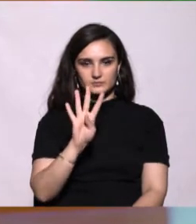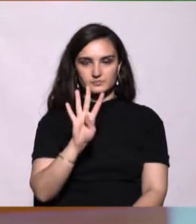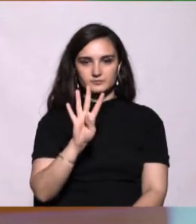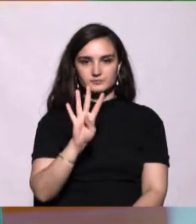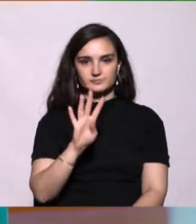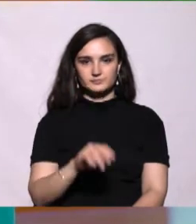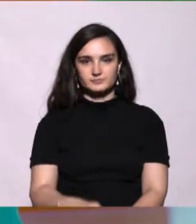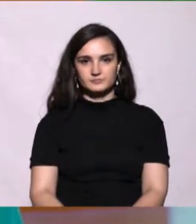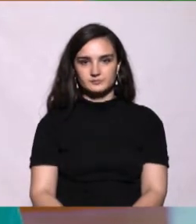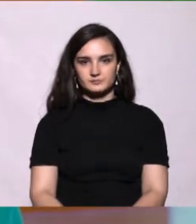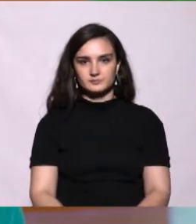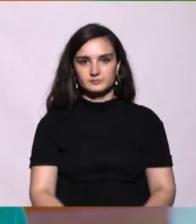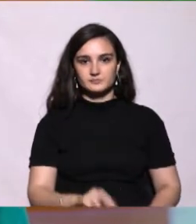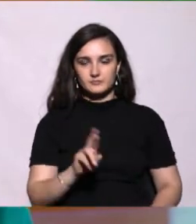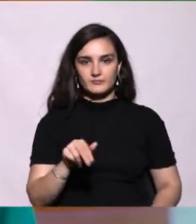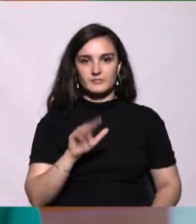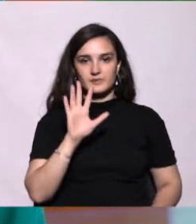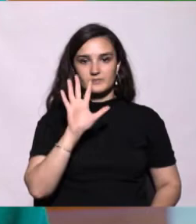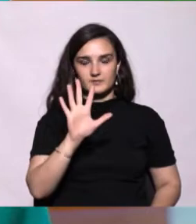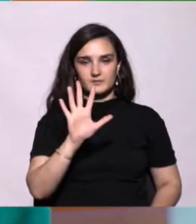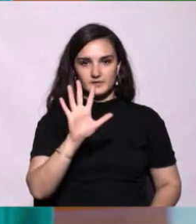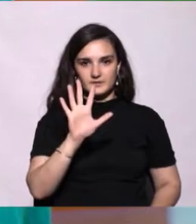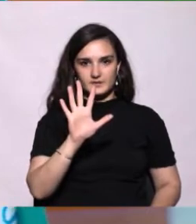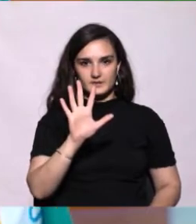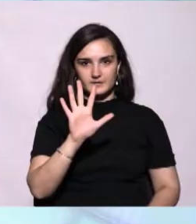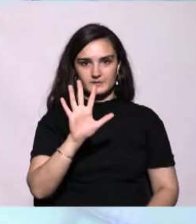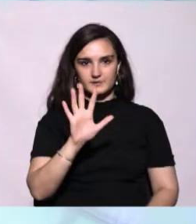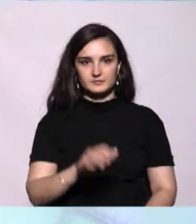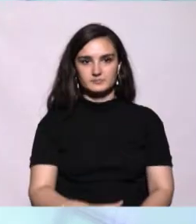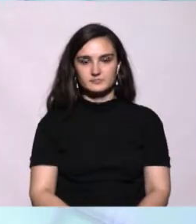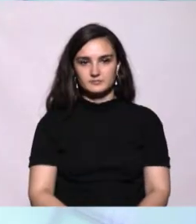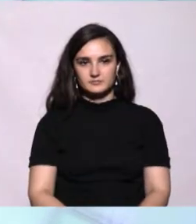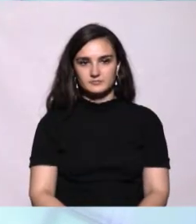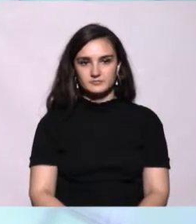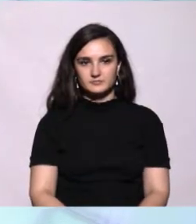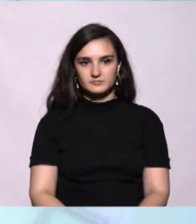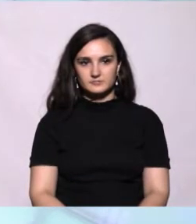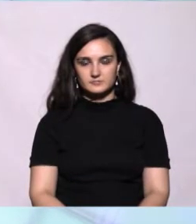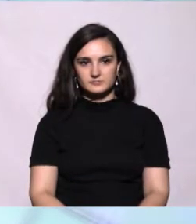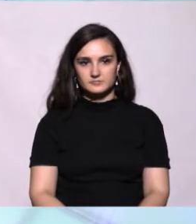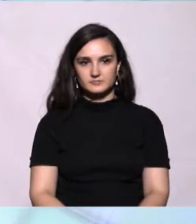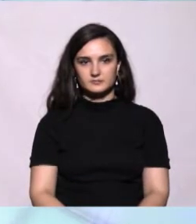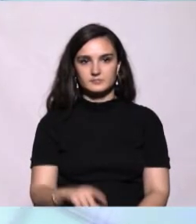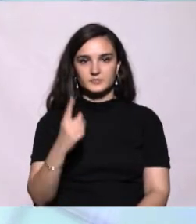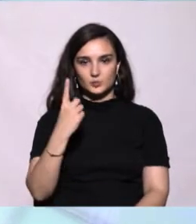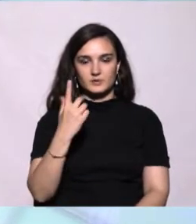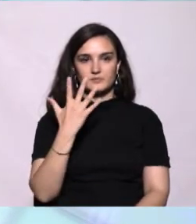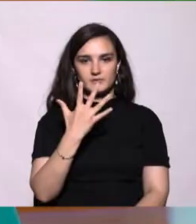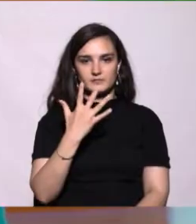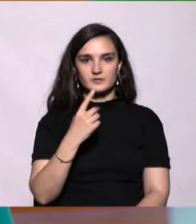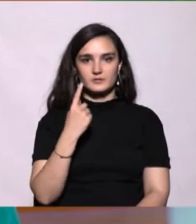Four and five. Five. Now from one to five